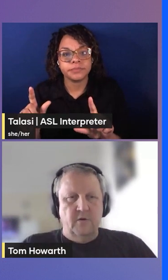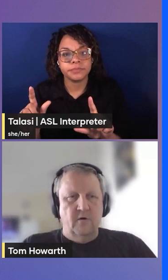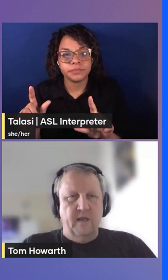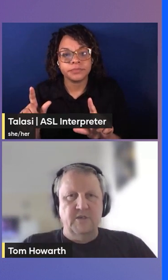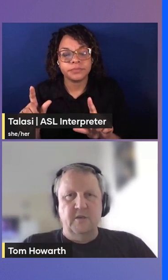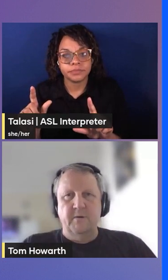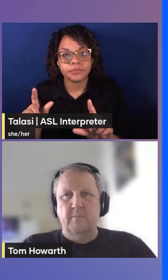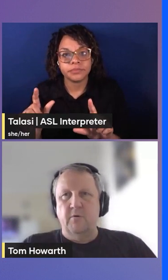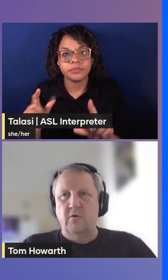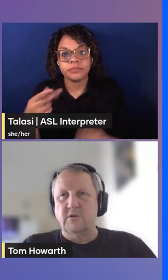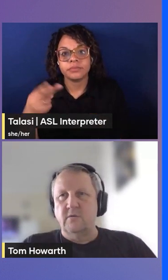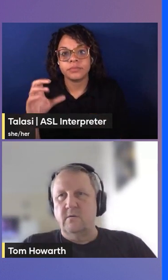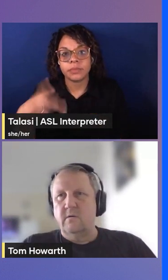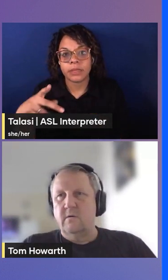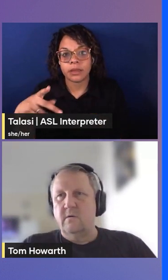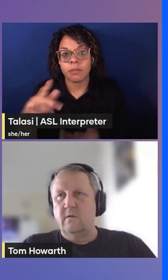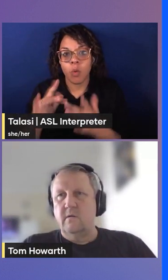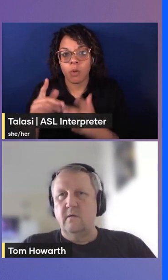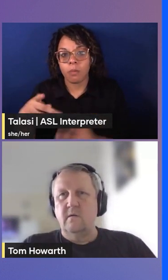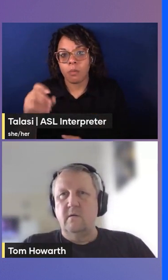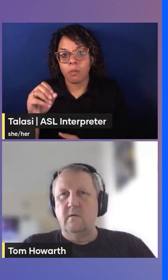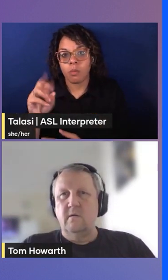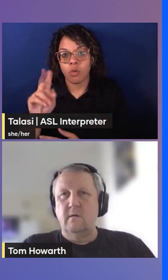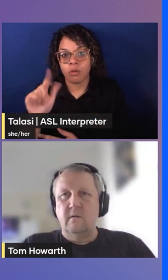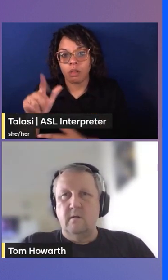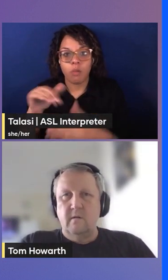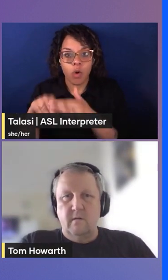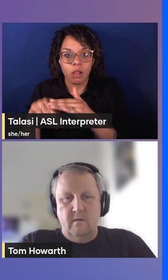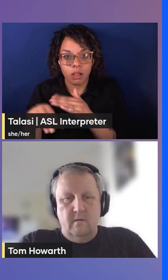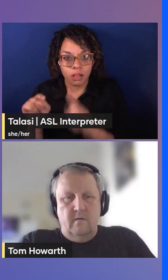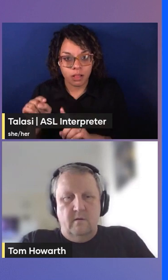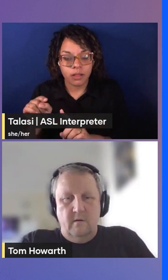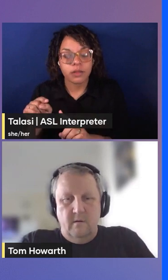into your HCP portal.